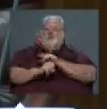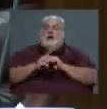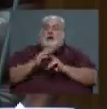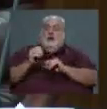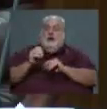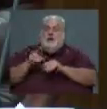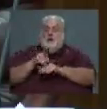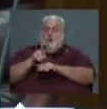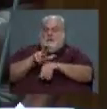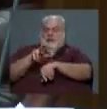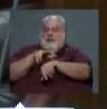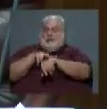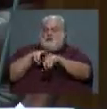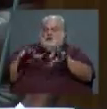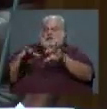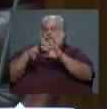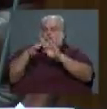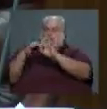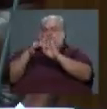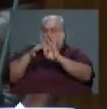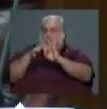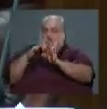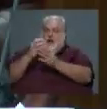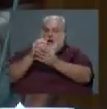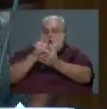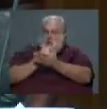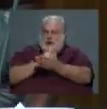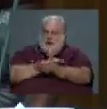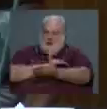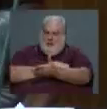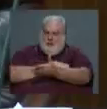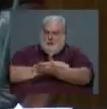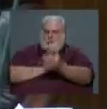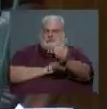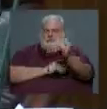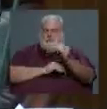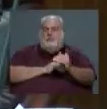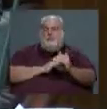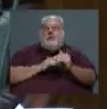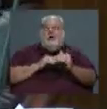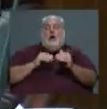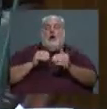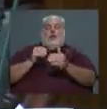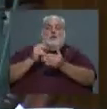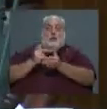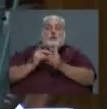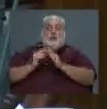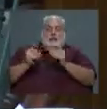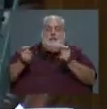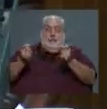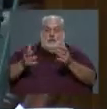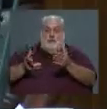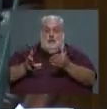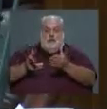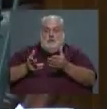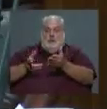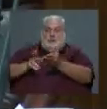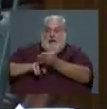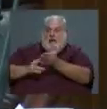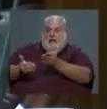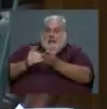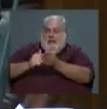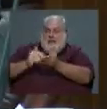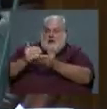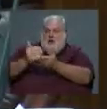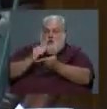Department utilizing the National Joint Power Alliance contract, and for the purposes, a resolution authorized the City Manager to renew an agreement with BKD